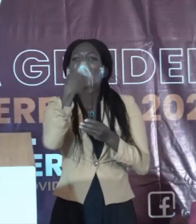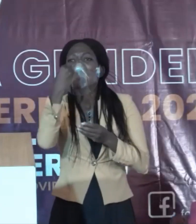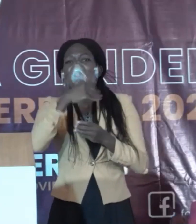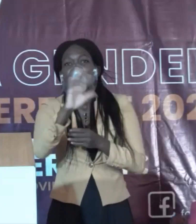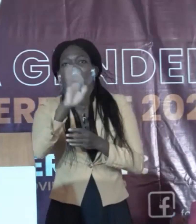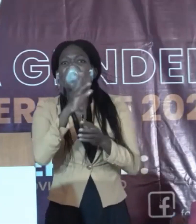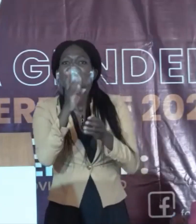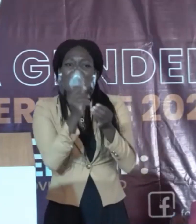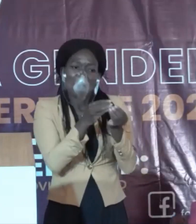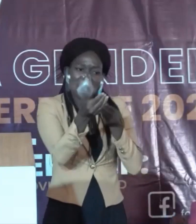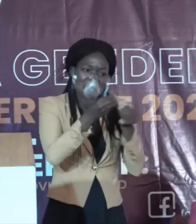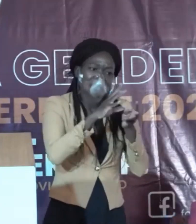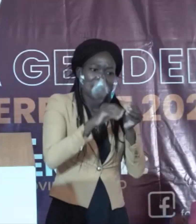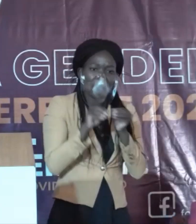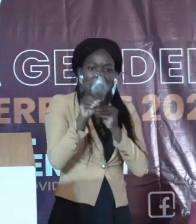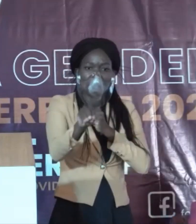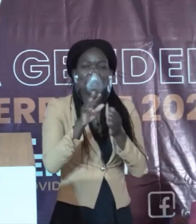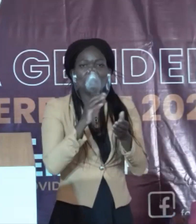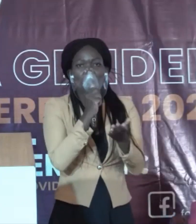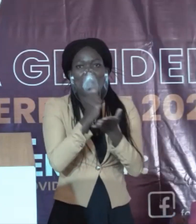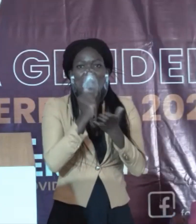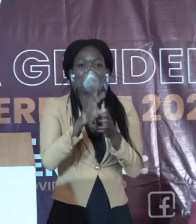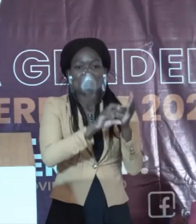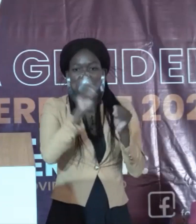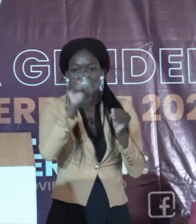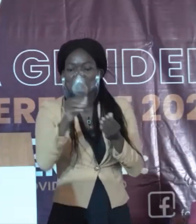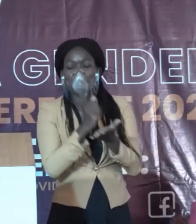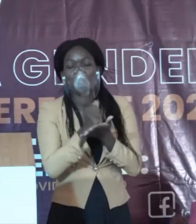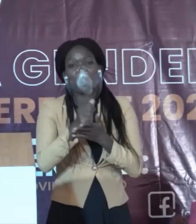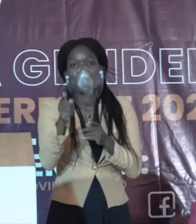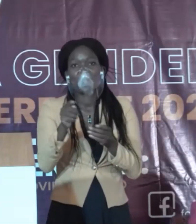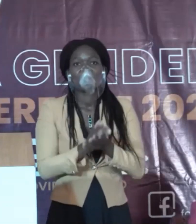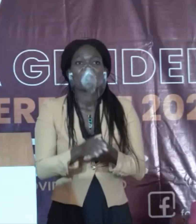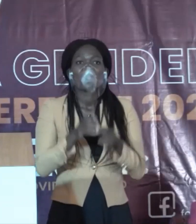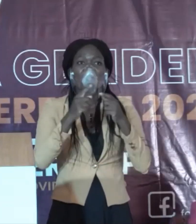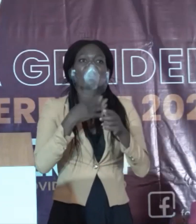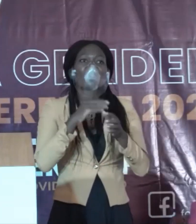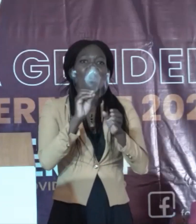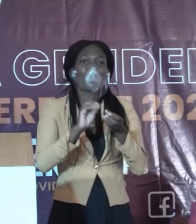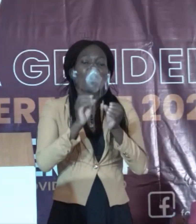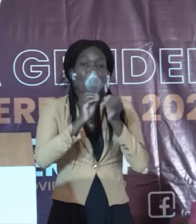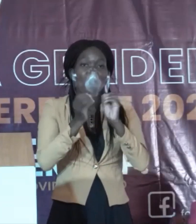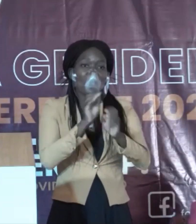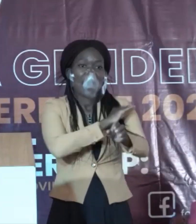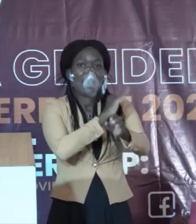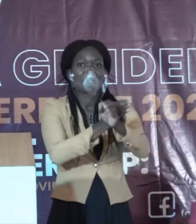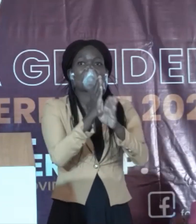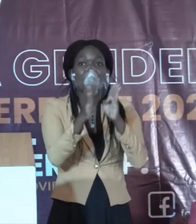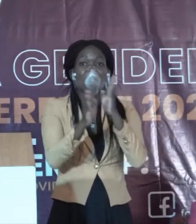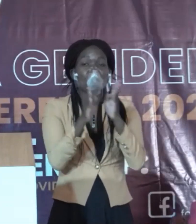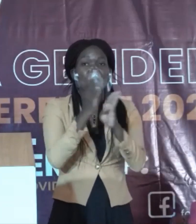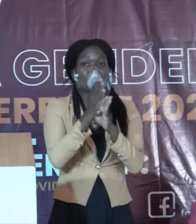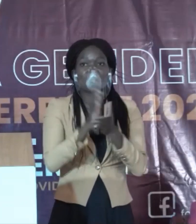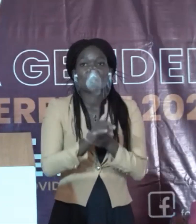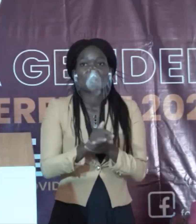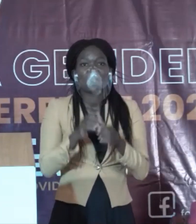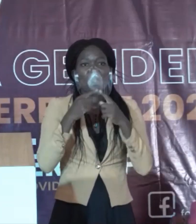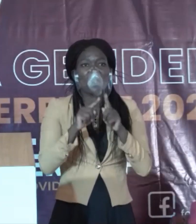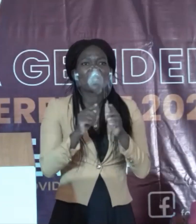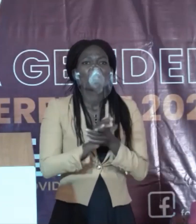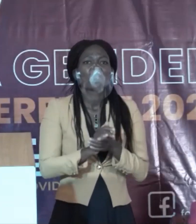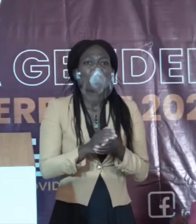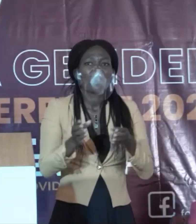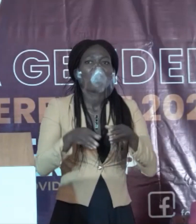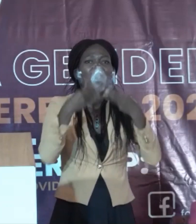Women's access to entrepreneurship training and capacity building, creation of information and